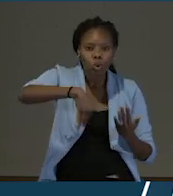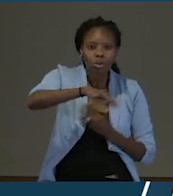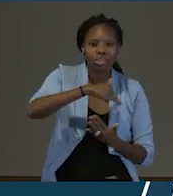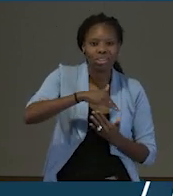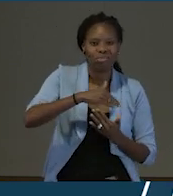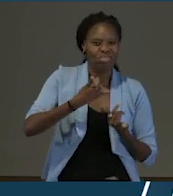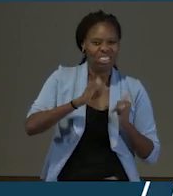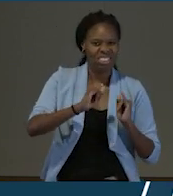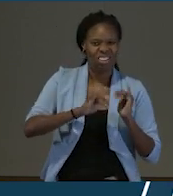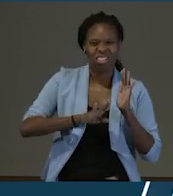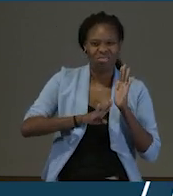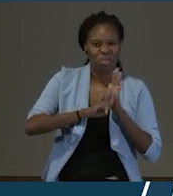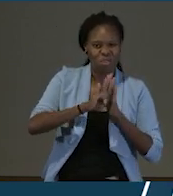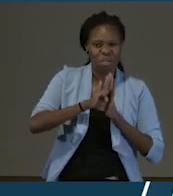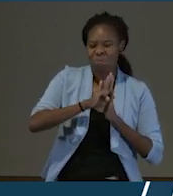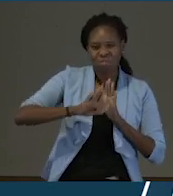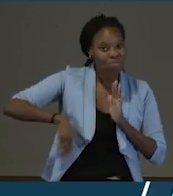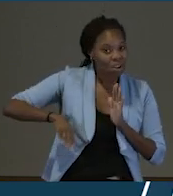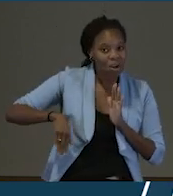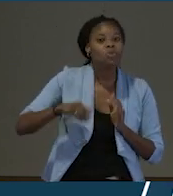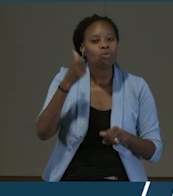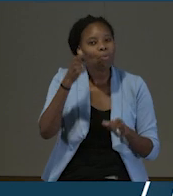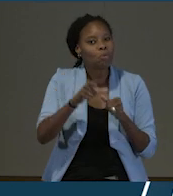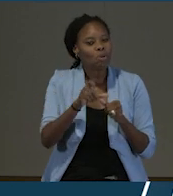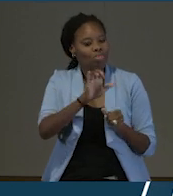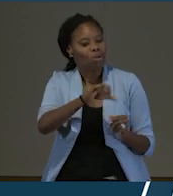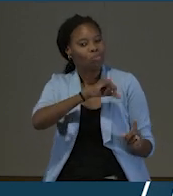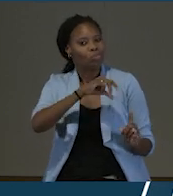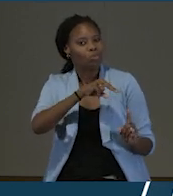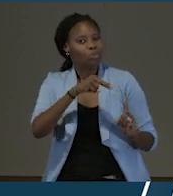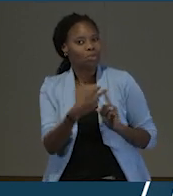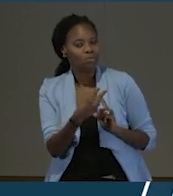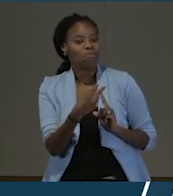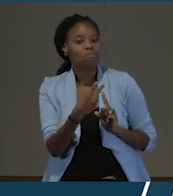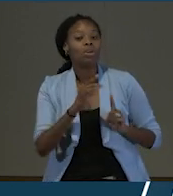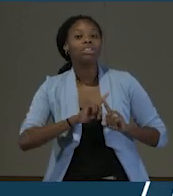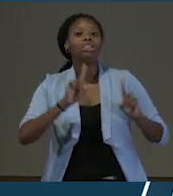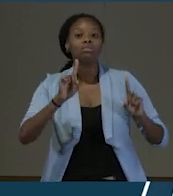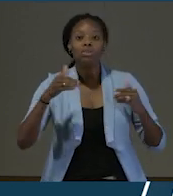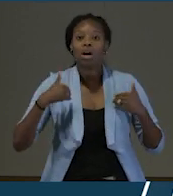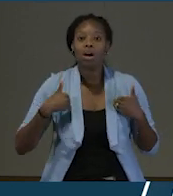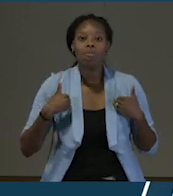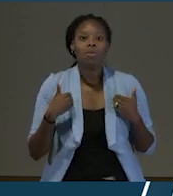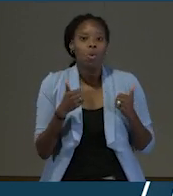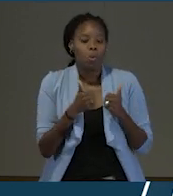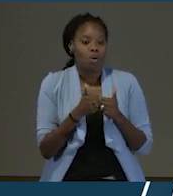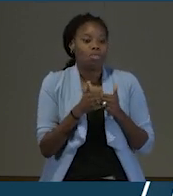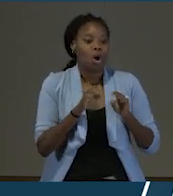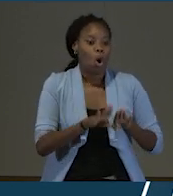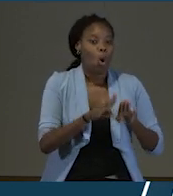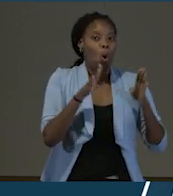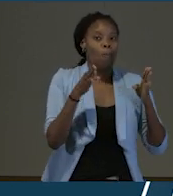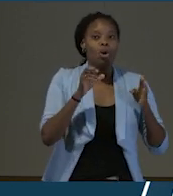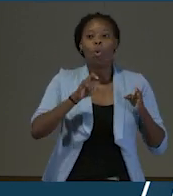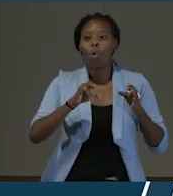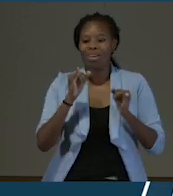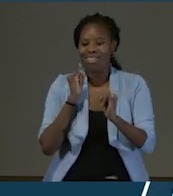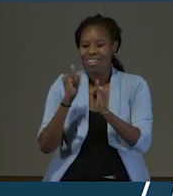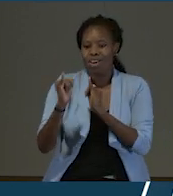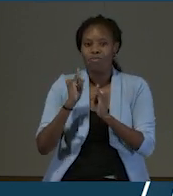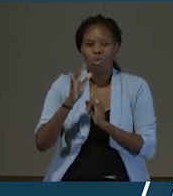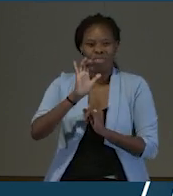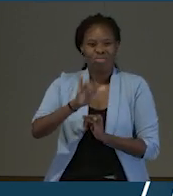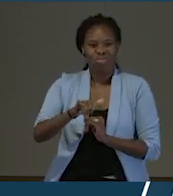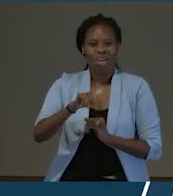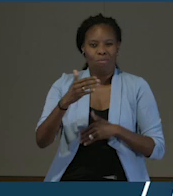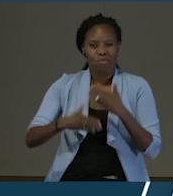so. So think about that perspective. There is a difference too with open-ended versus interview style.